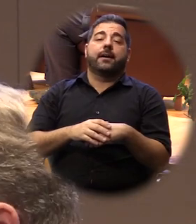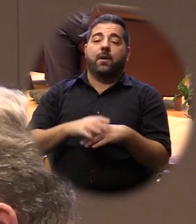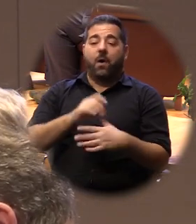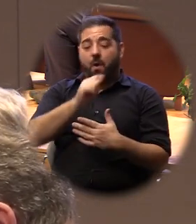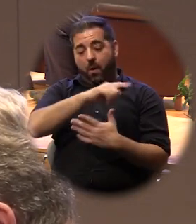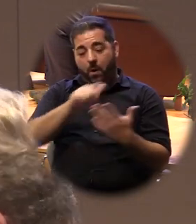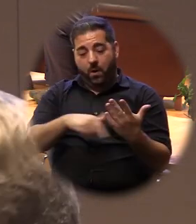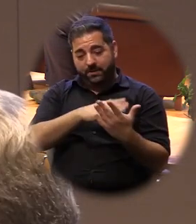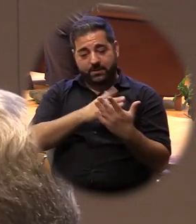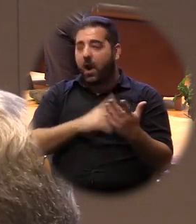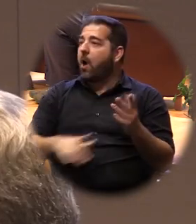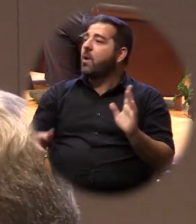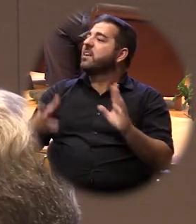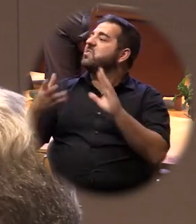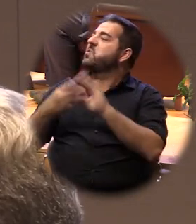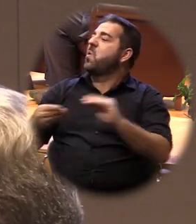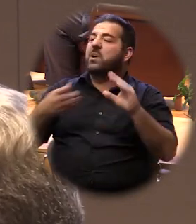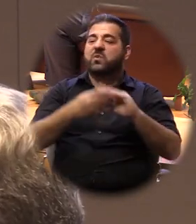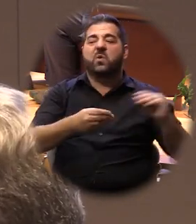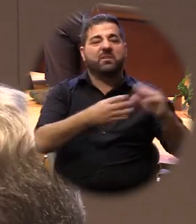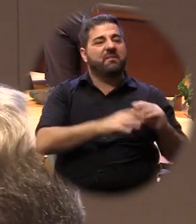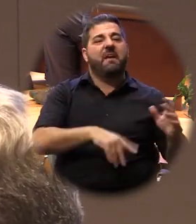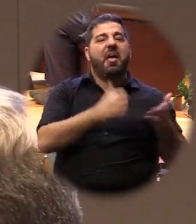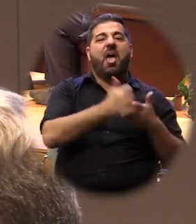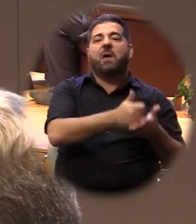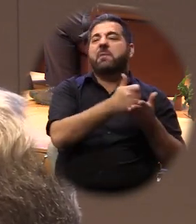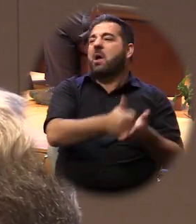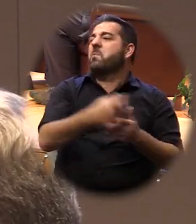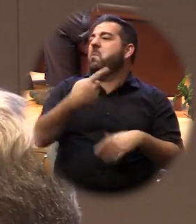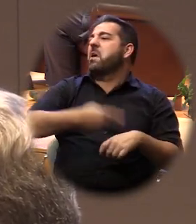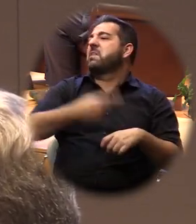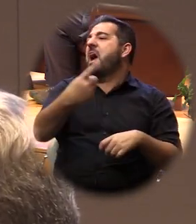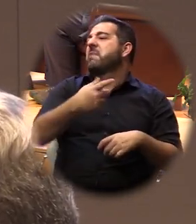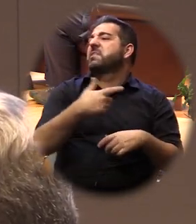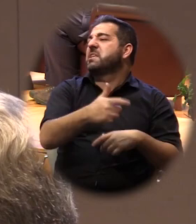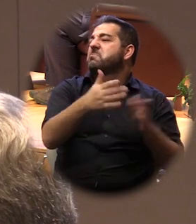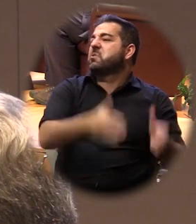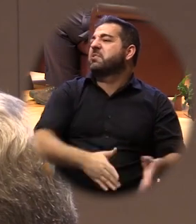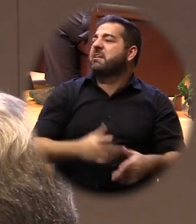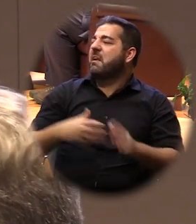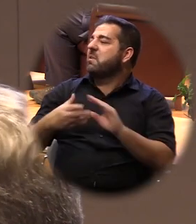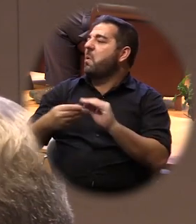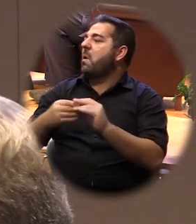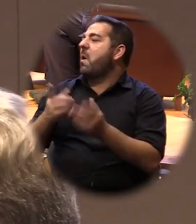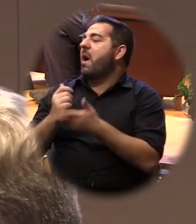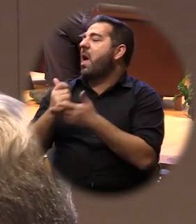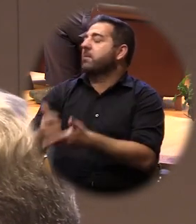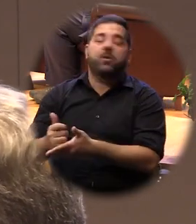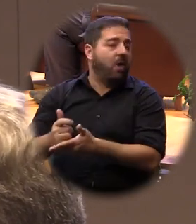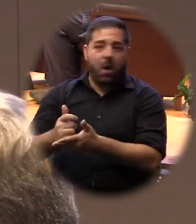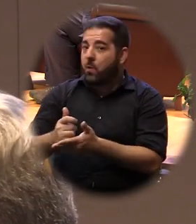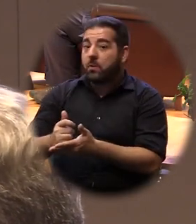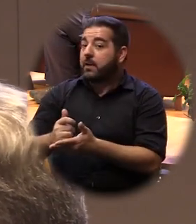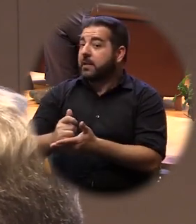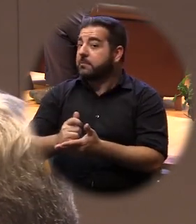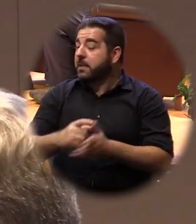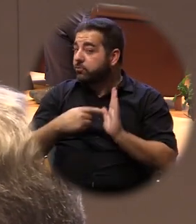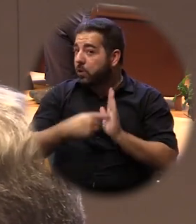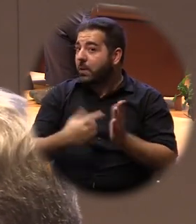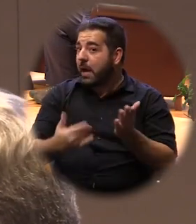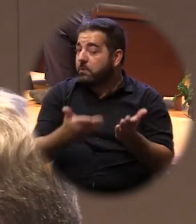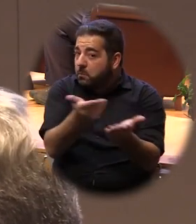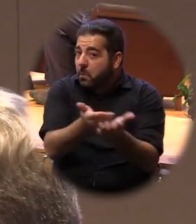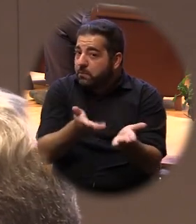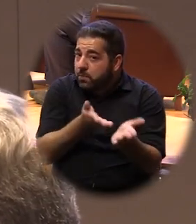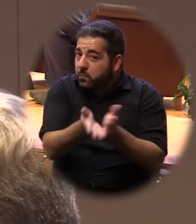just anecdotal, well, oh, it helped one or two people that one time, but it's being shown longitudinally over time.